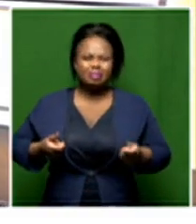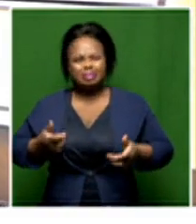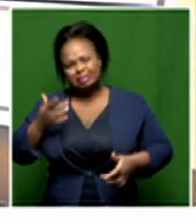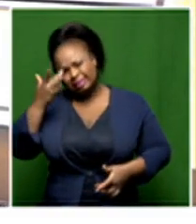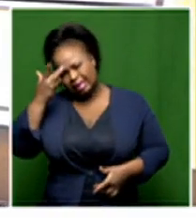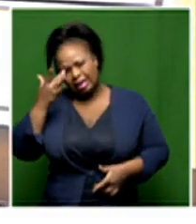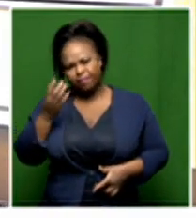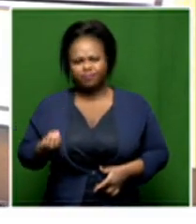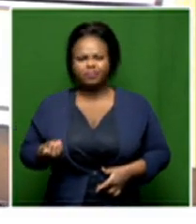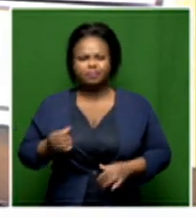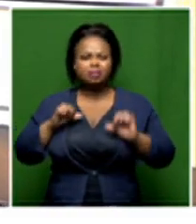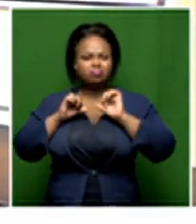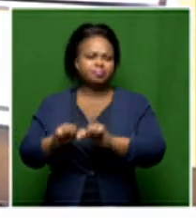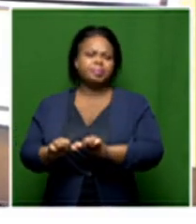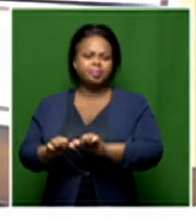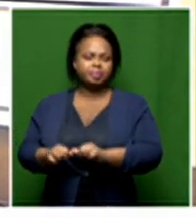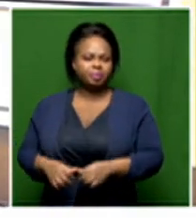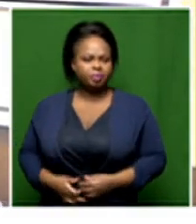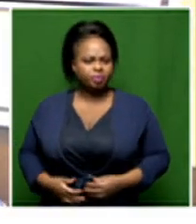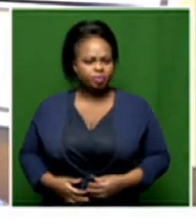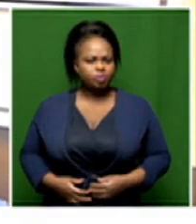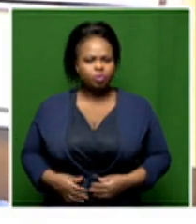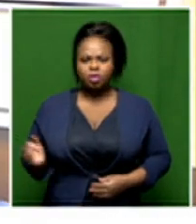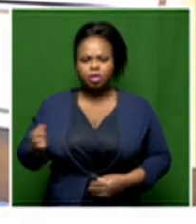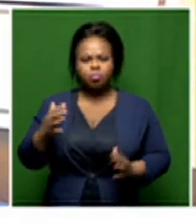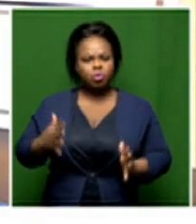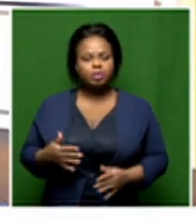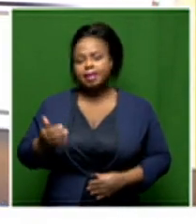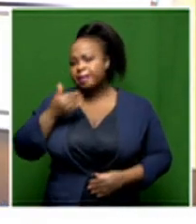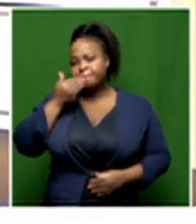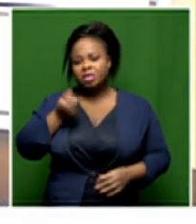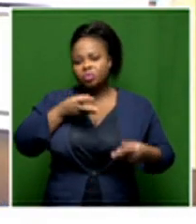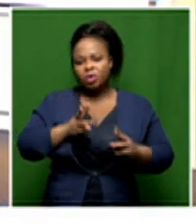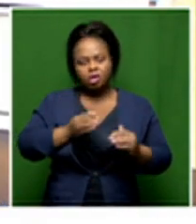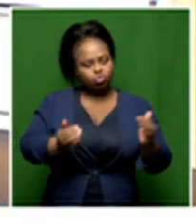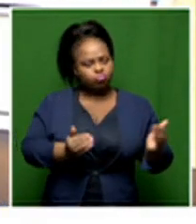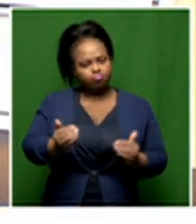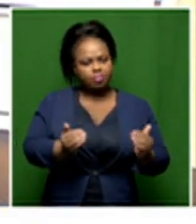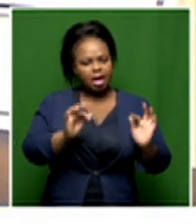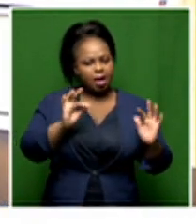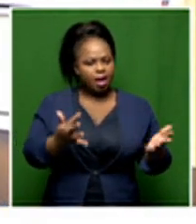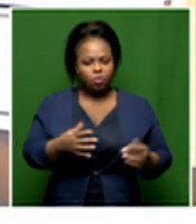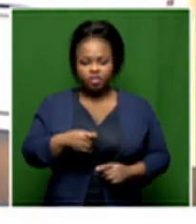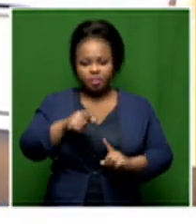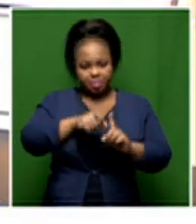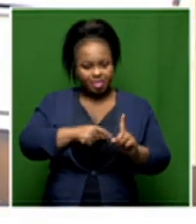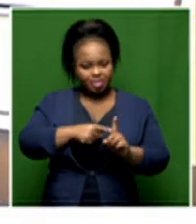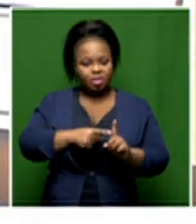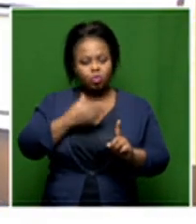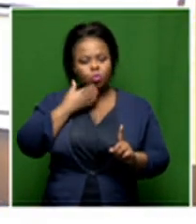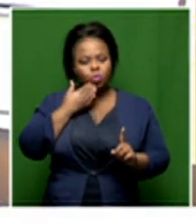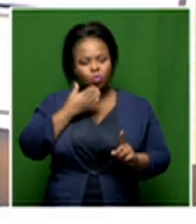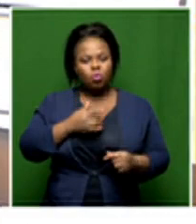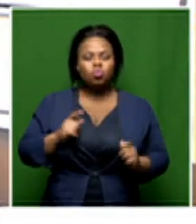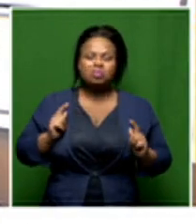COVID. How, again, can employers best navigate that particular space if someone is perhaps suffering